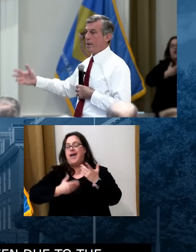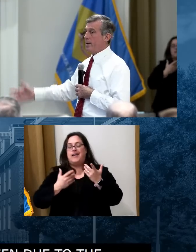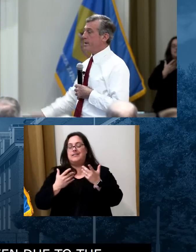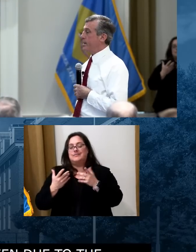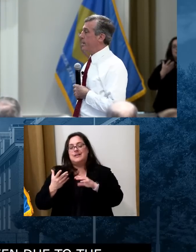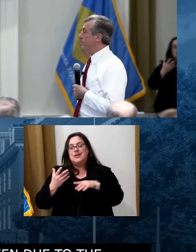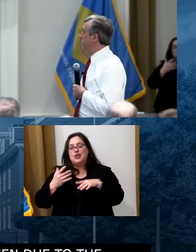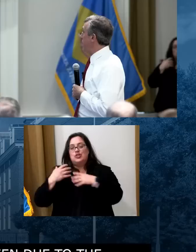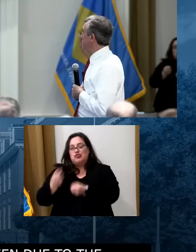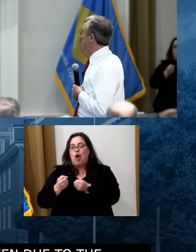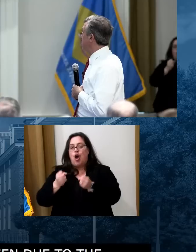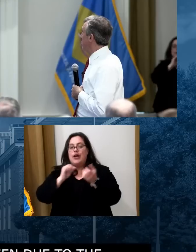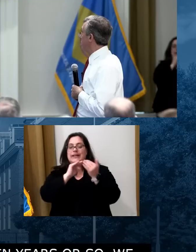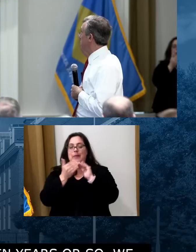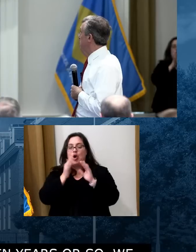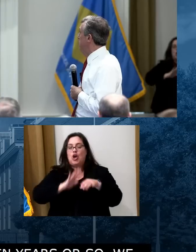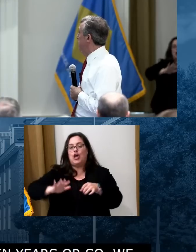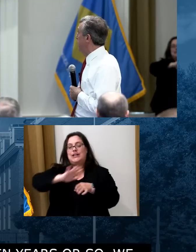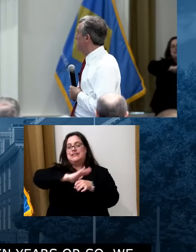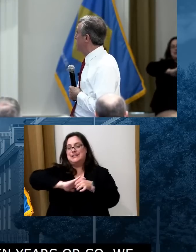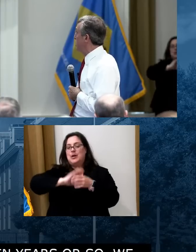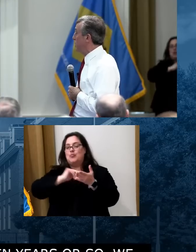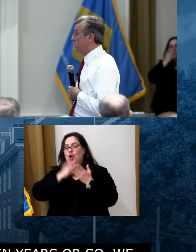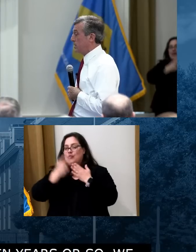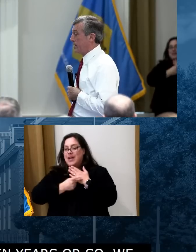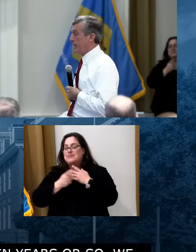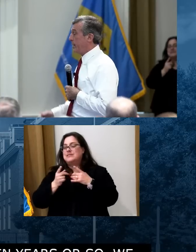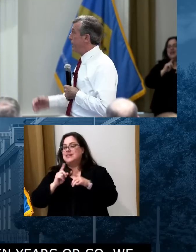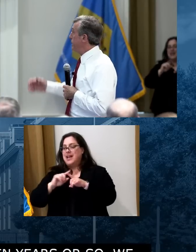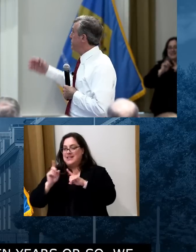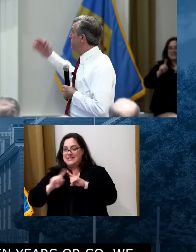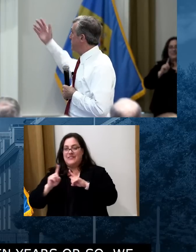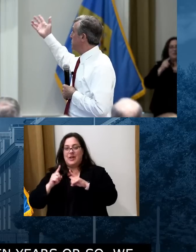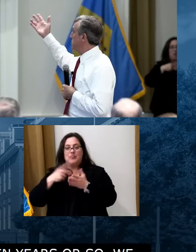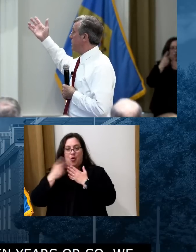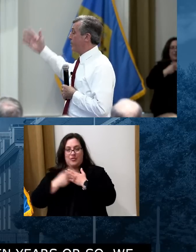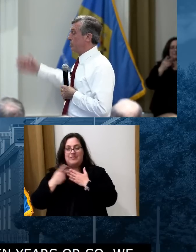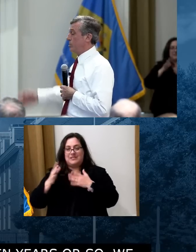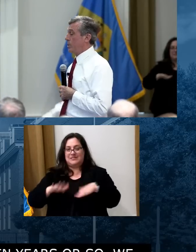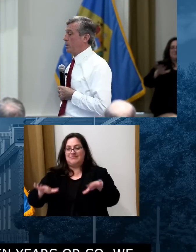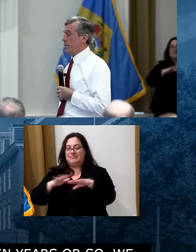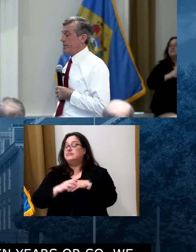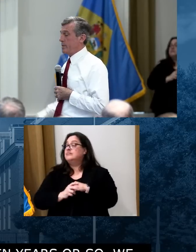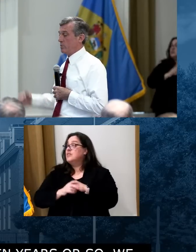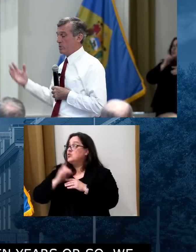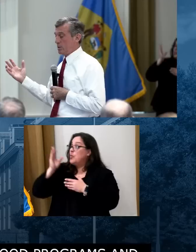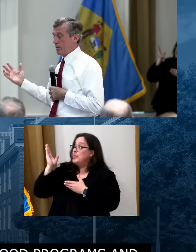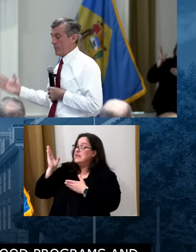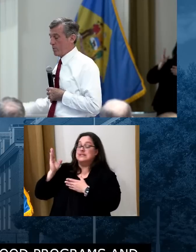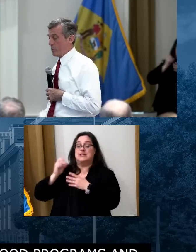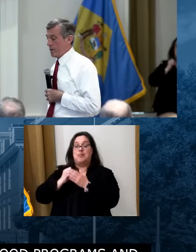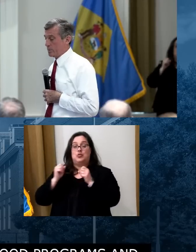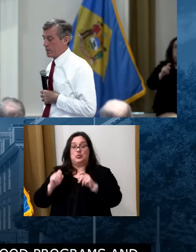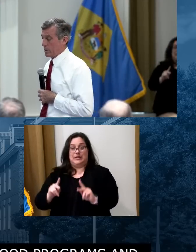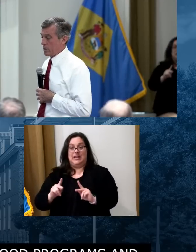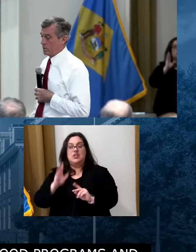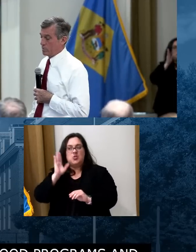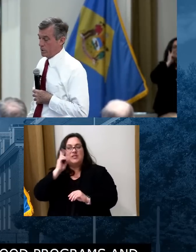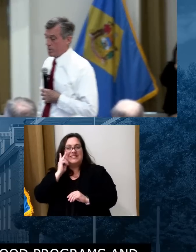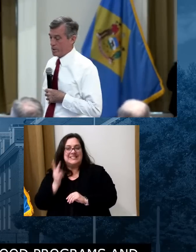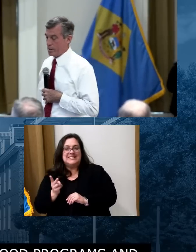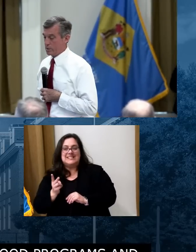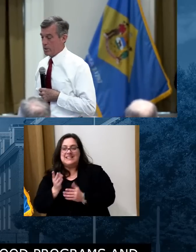other housing programs in our communities. And this is an opportunity, you'll see some of the programs